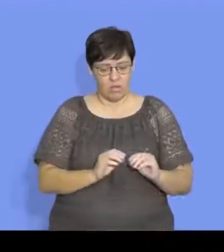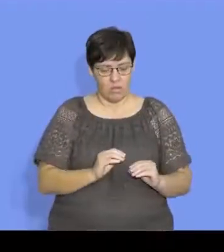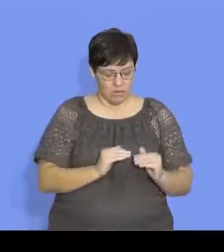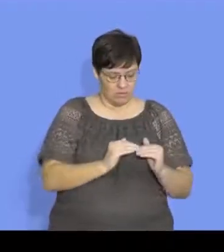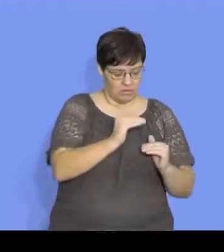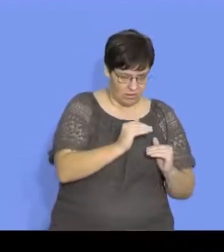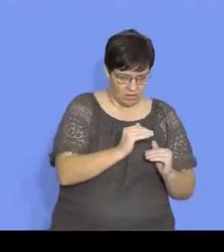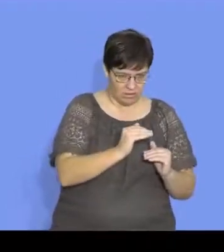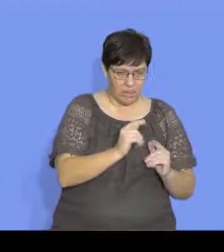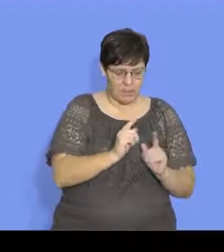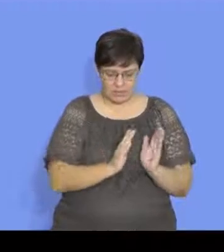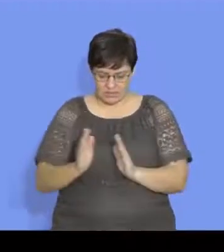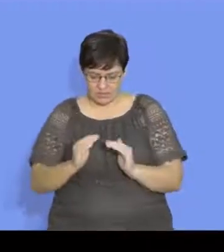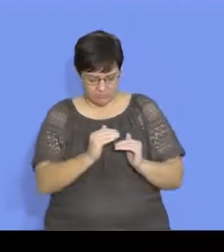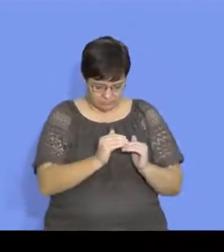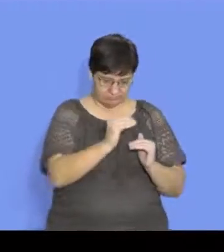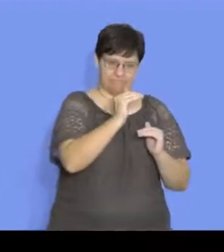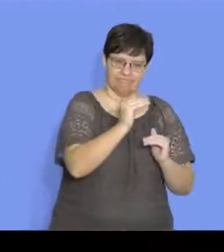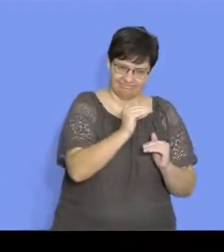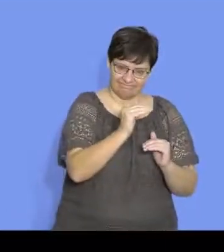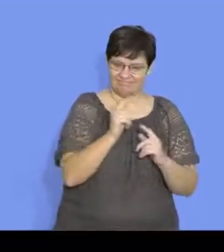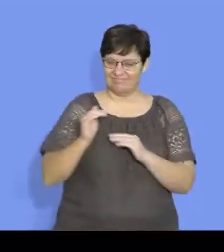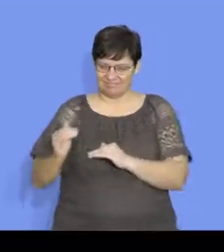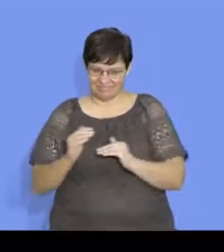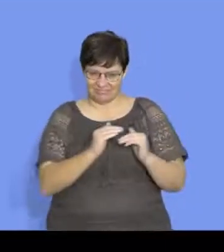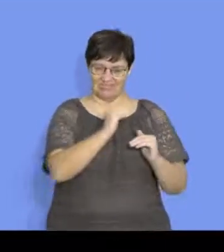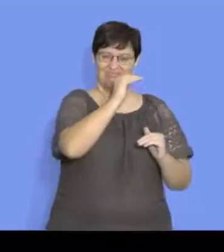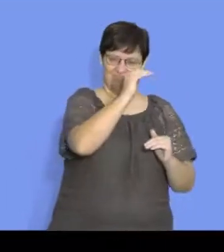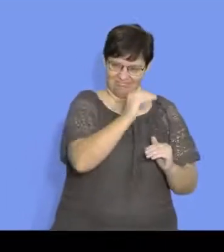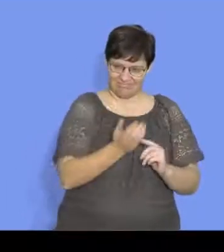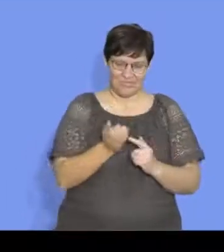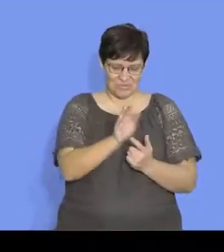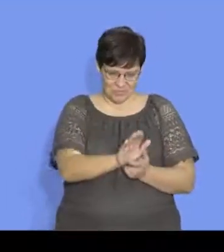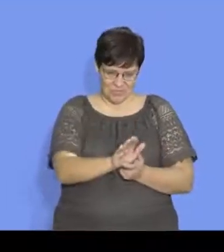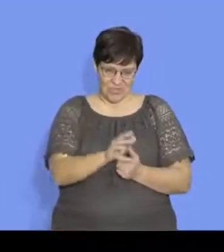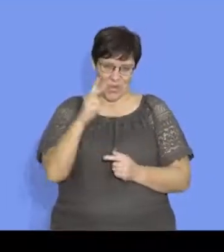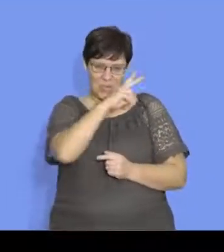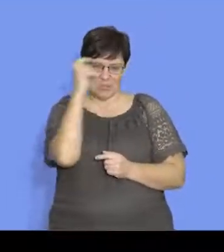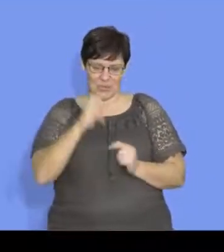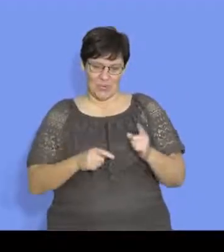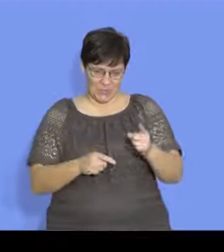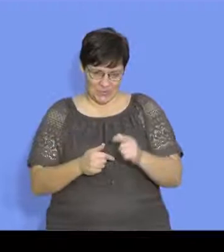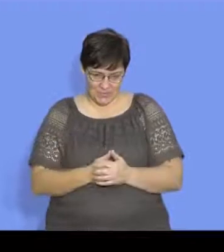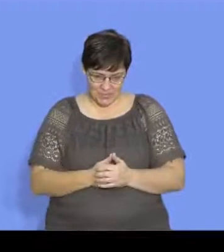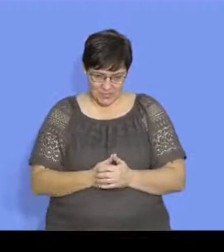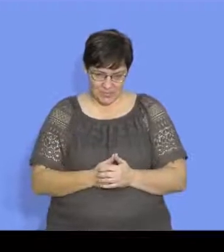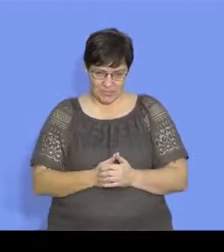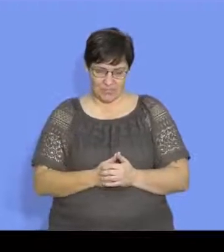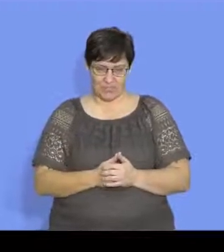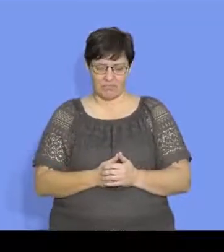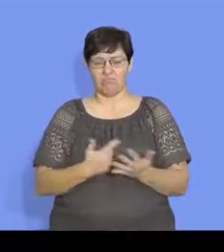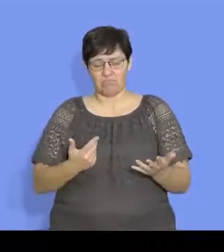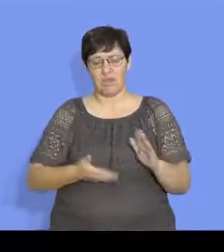distance. The distance that it moves, I'm indicating with the blue arrow there. Now, if I went a